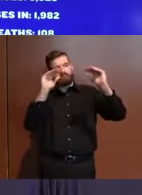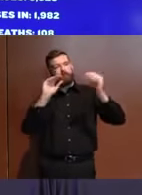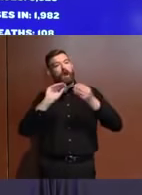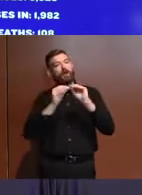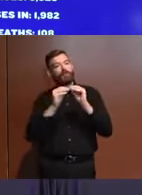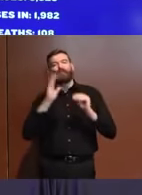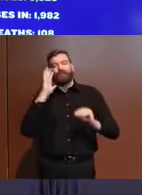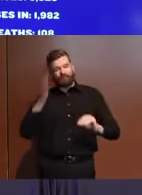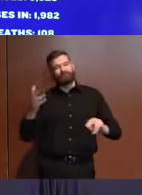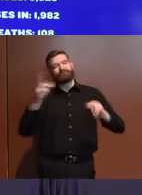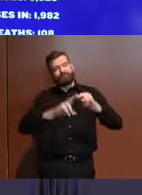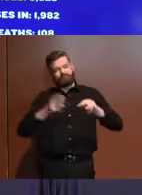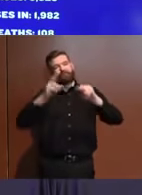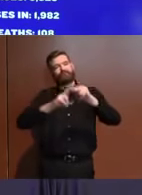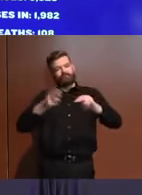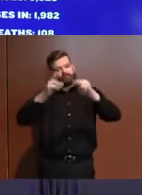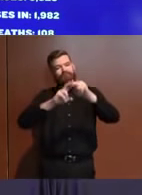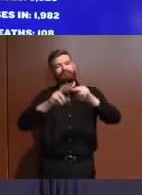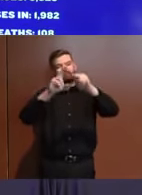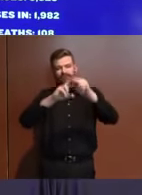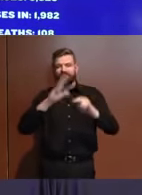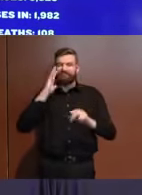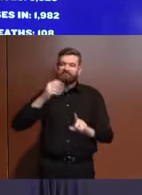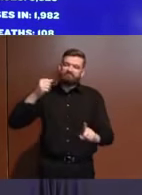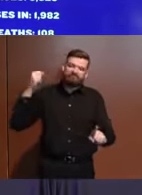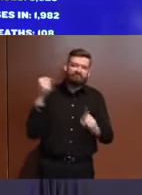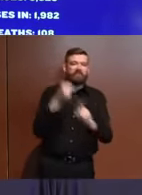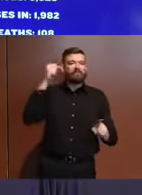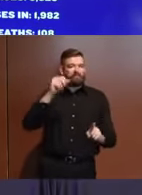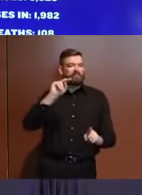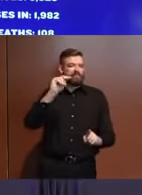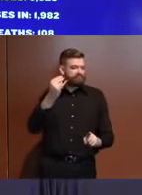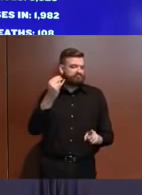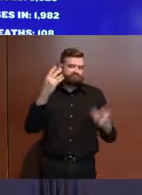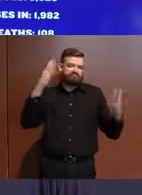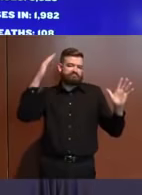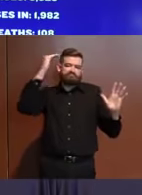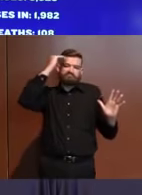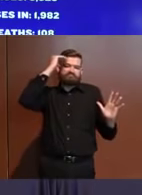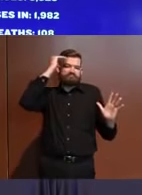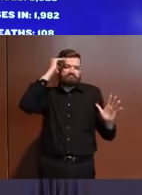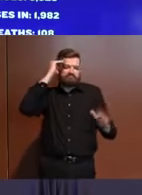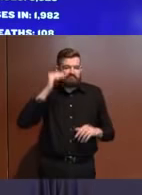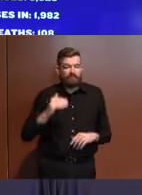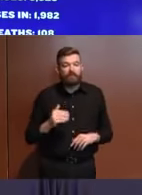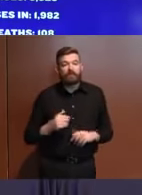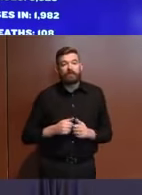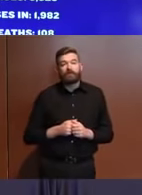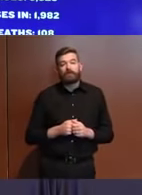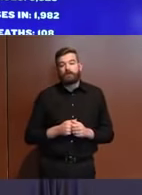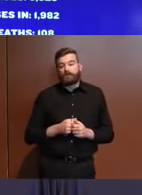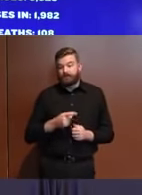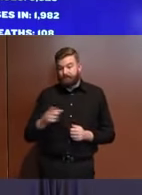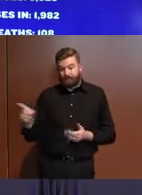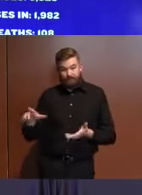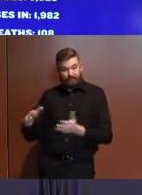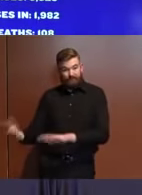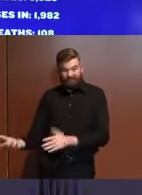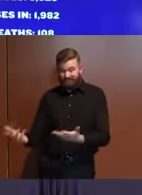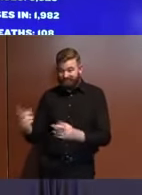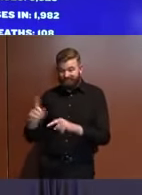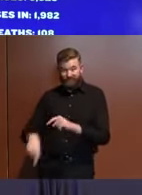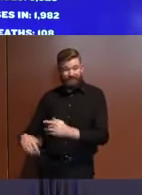state. In terms of the lives lost, they're lost, and we can't bring them back. And that is as stark